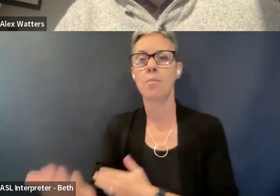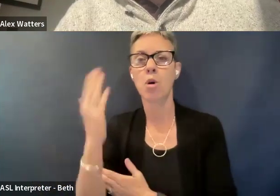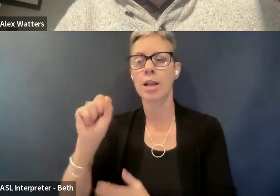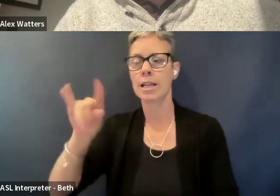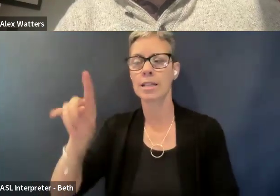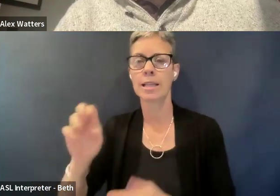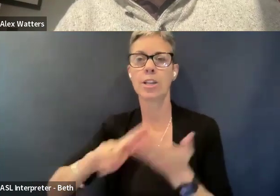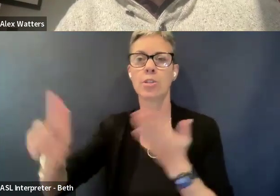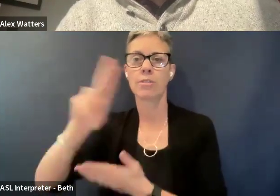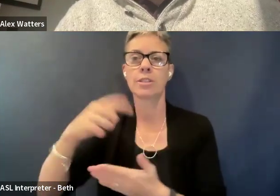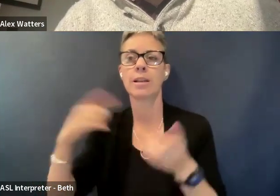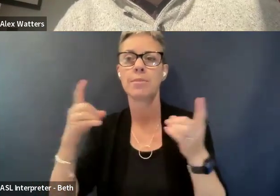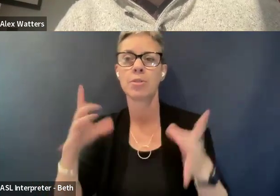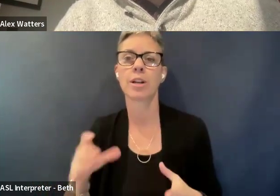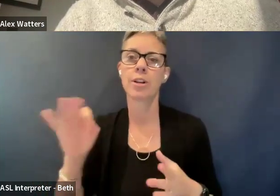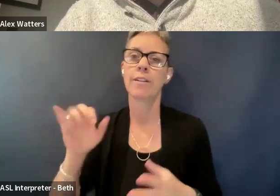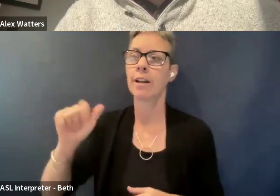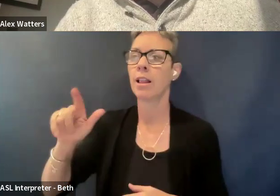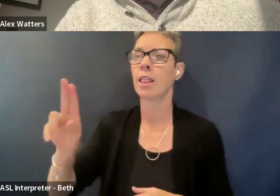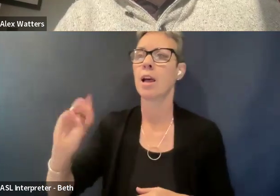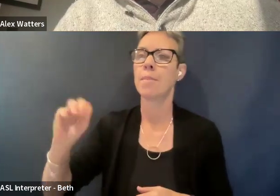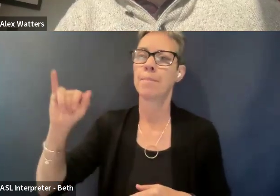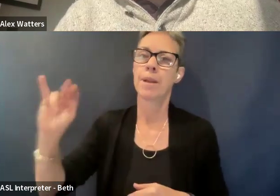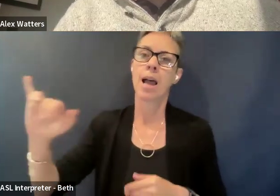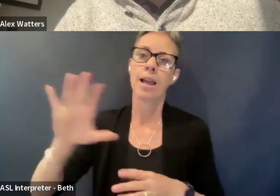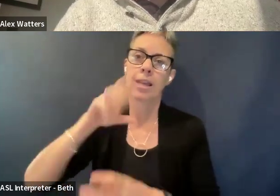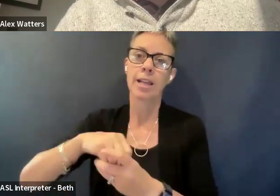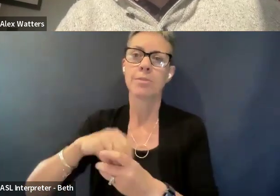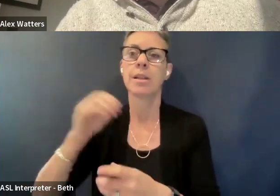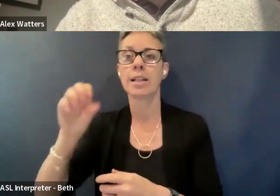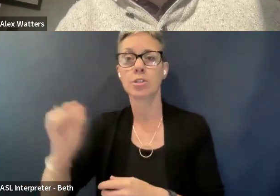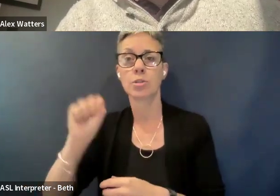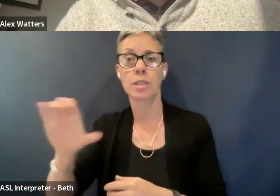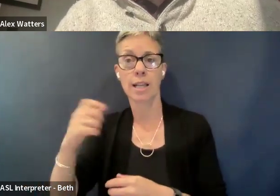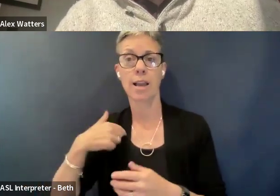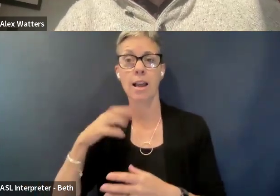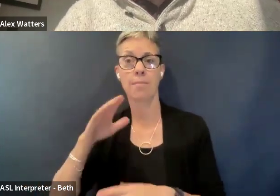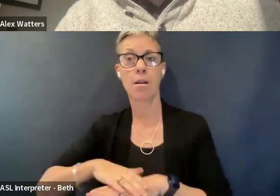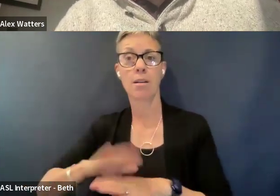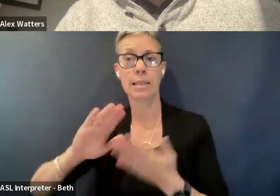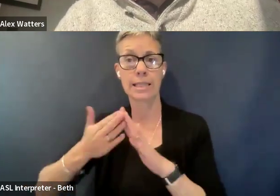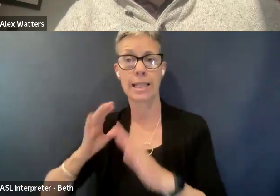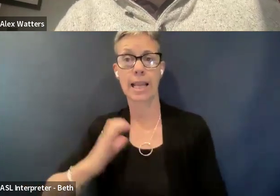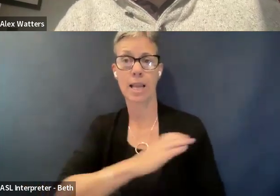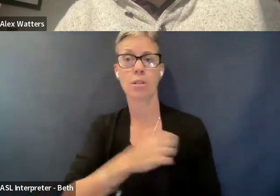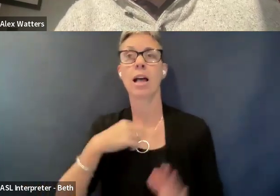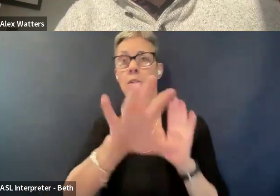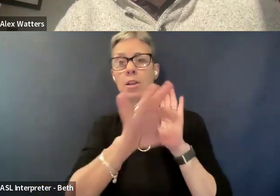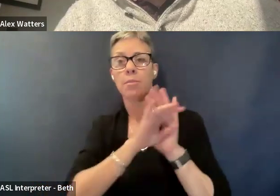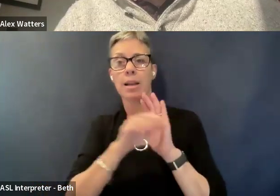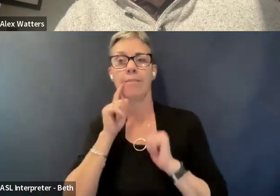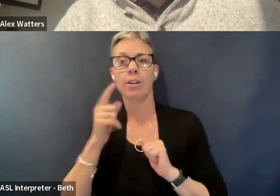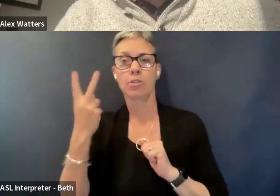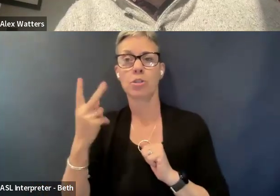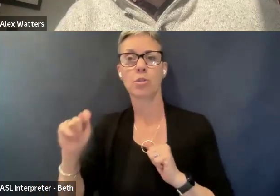of alumni engagement. And in Sioux City, I also serve on the city council. I was elected for a couple terms